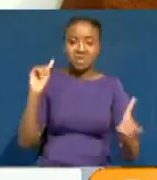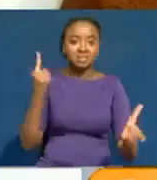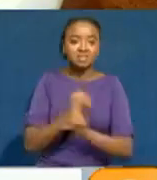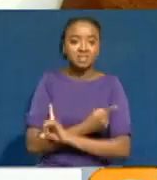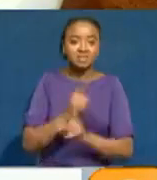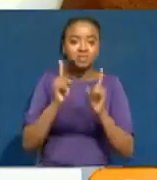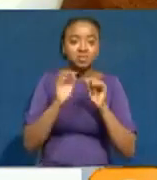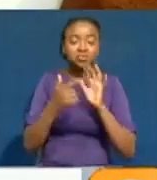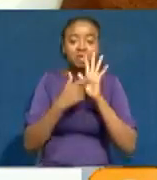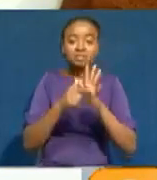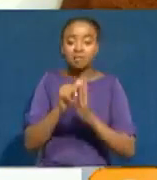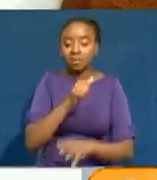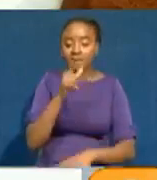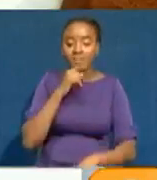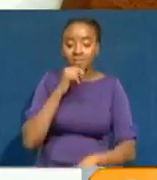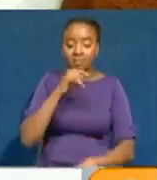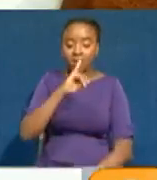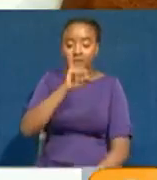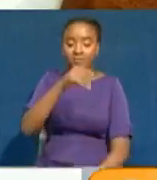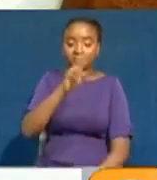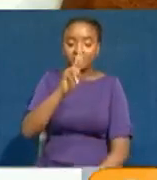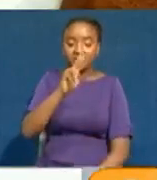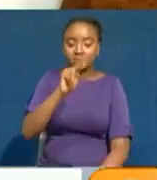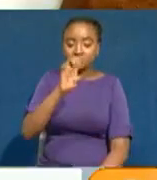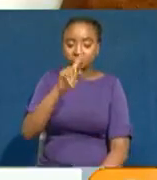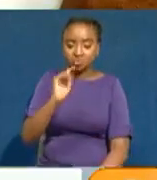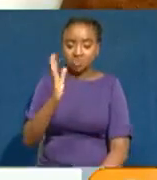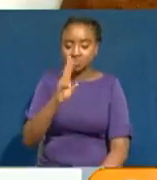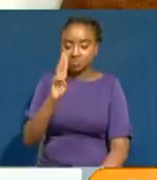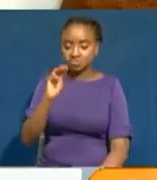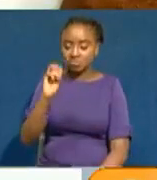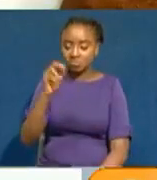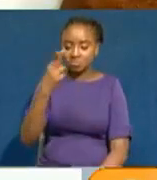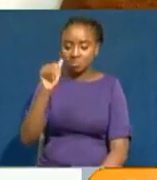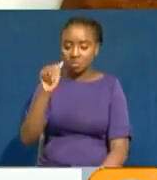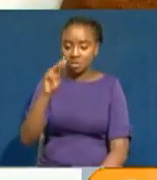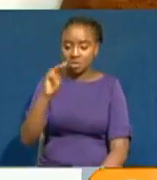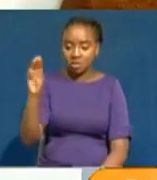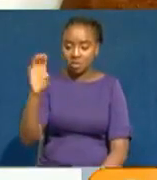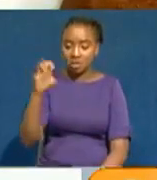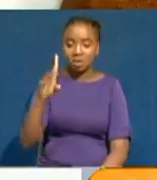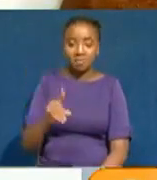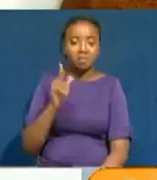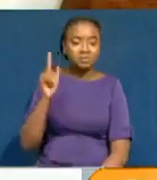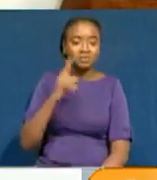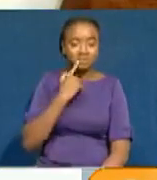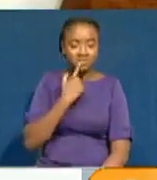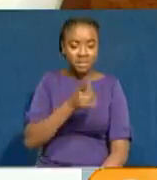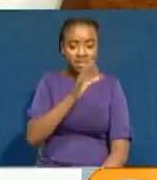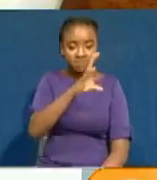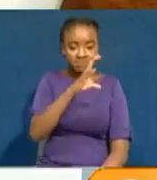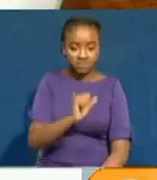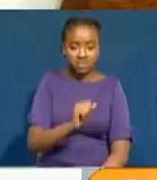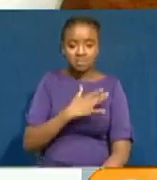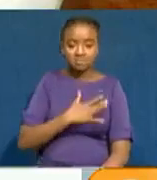the likes of Junet Mohammed telling a cabinet secretary that the government they want to form,